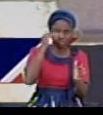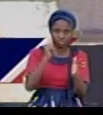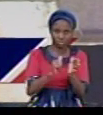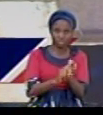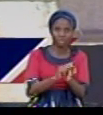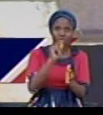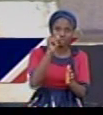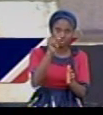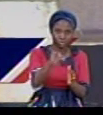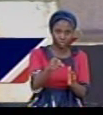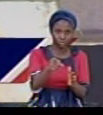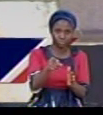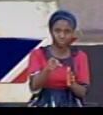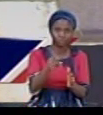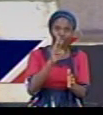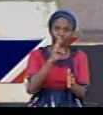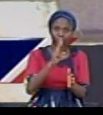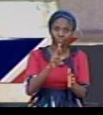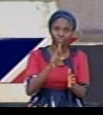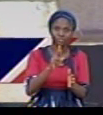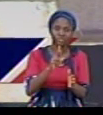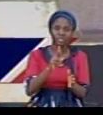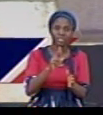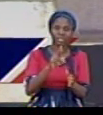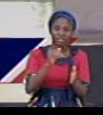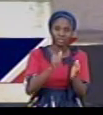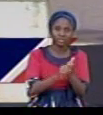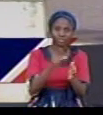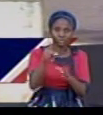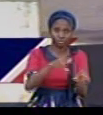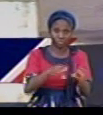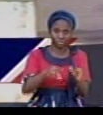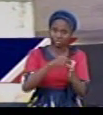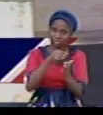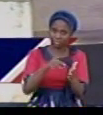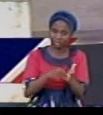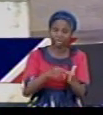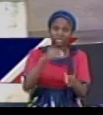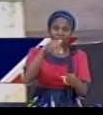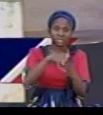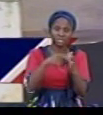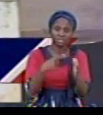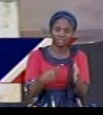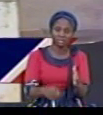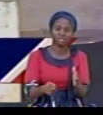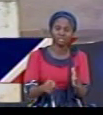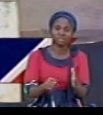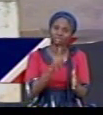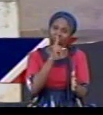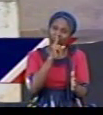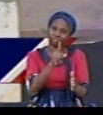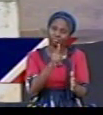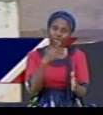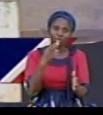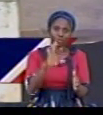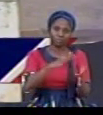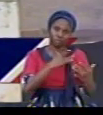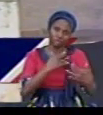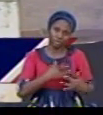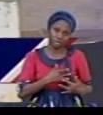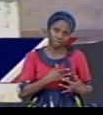this in the integrity of thine heart. Look at this. For I also